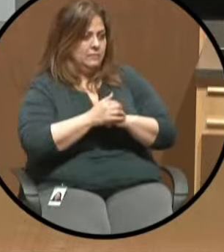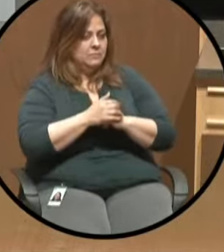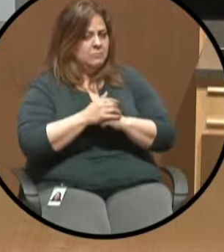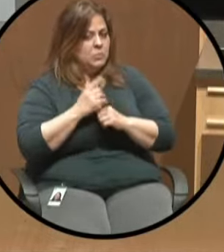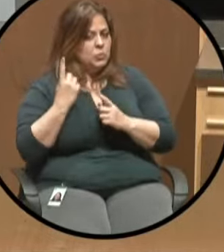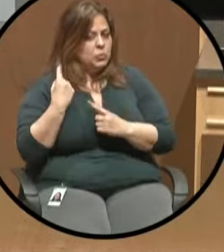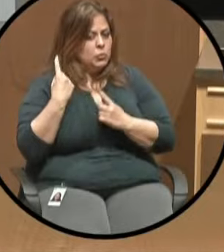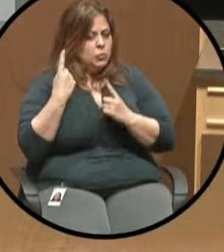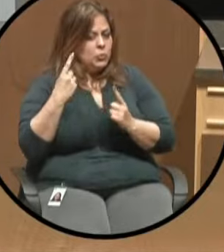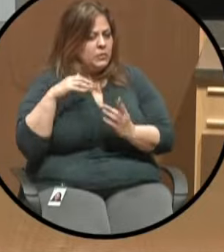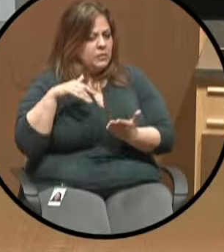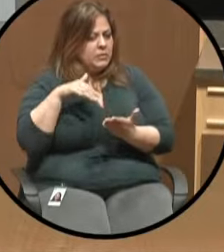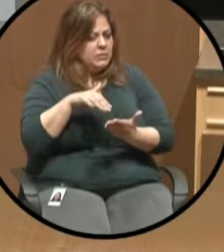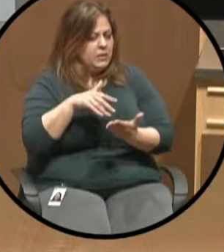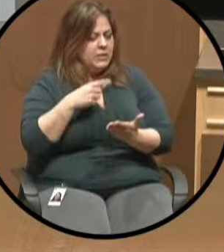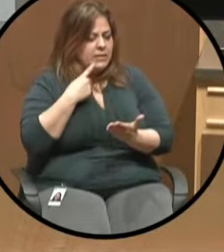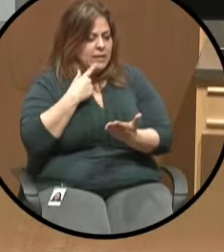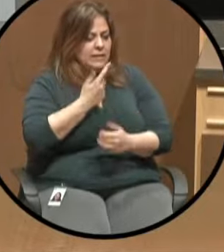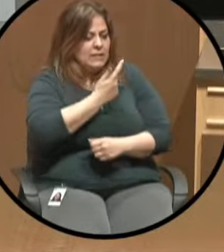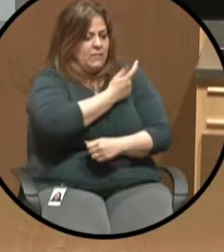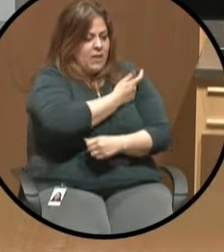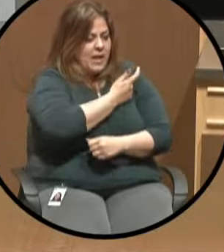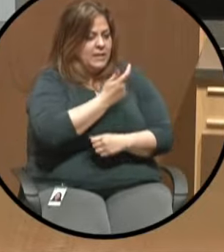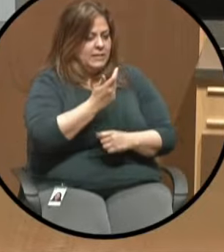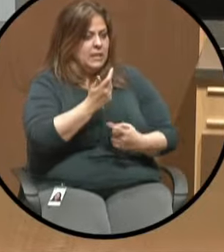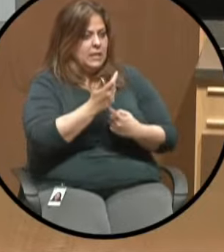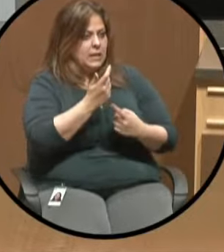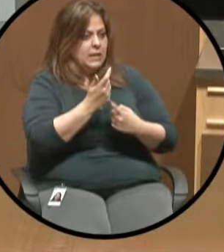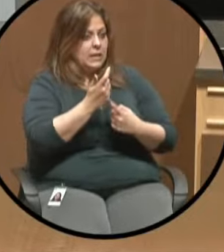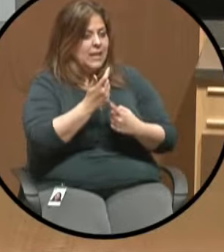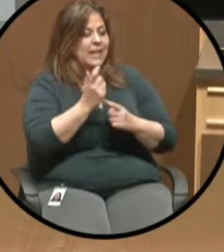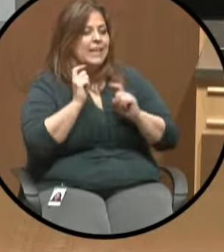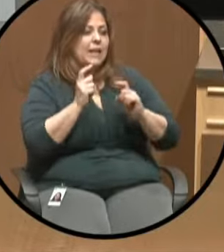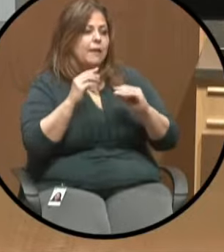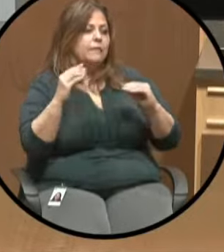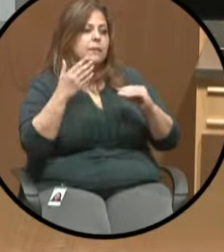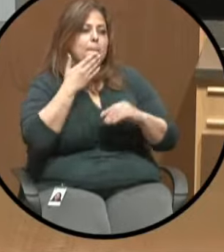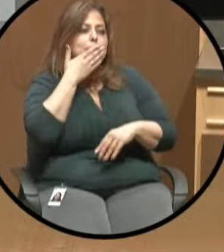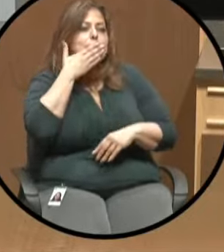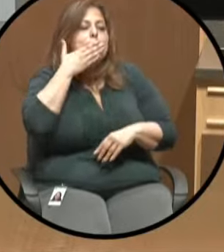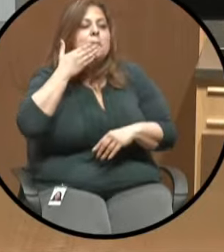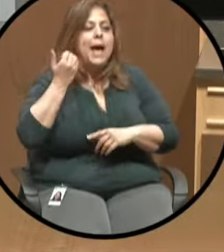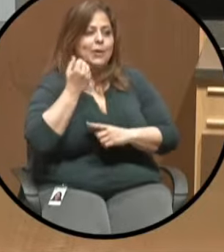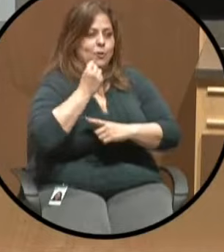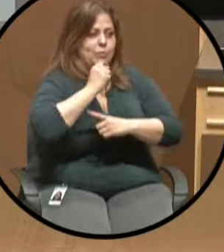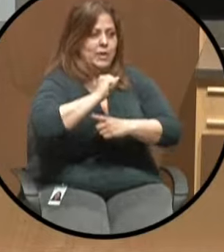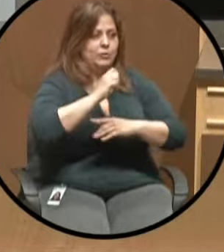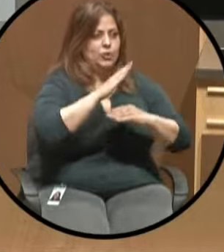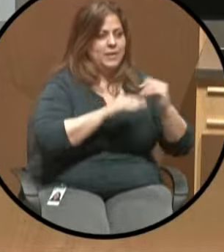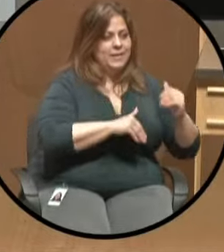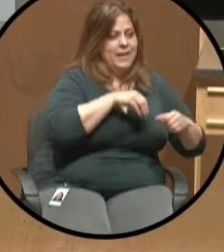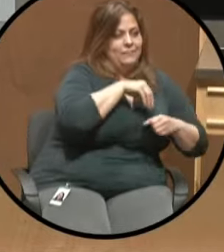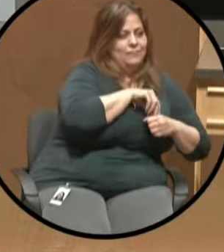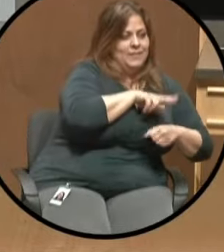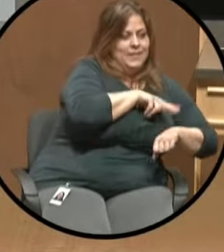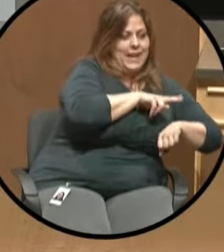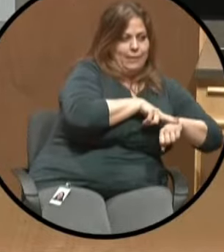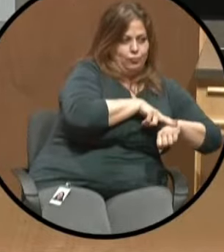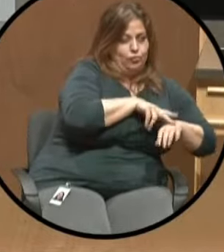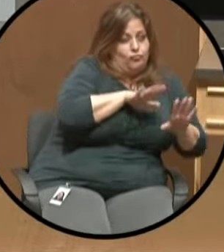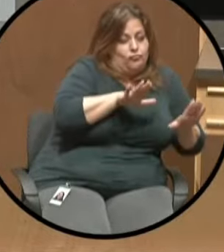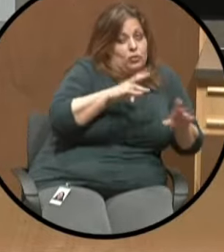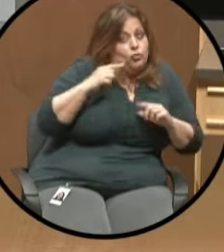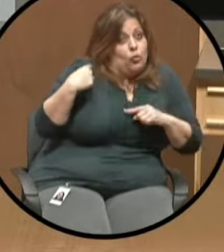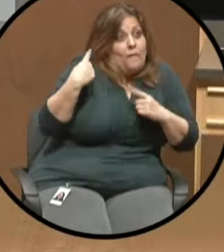have shown that a vaccine actually confers a stronger immunity to the virus than even the natural immunity.